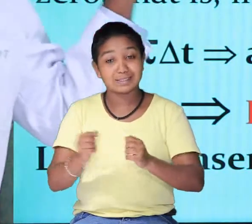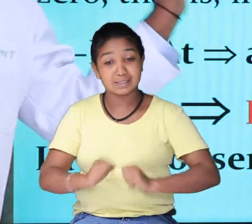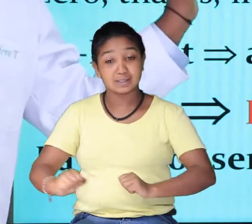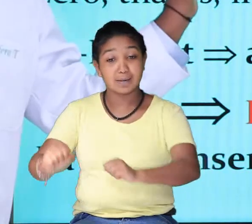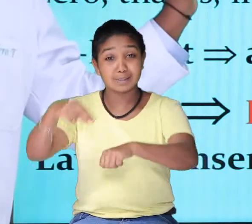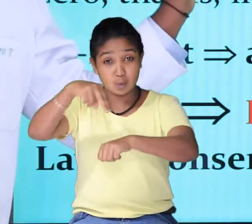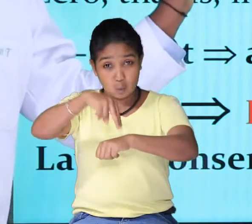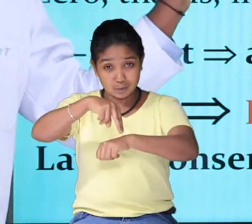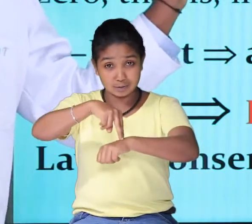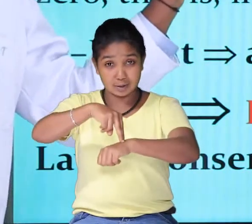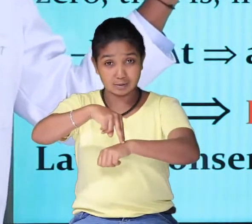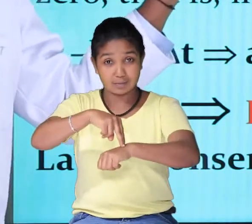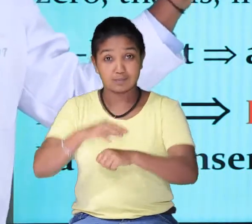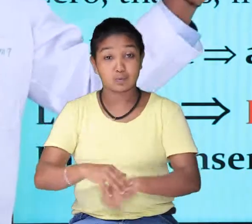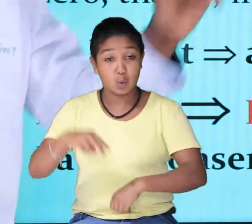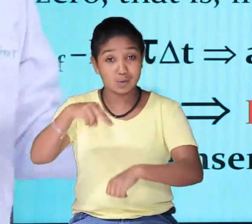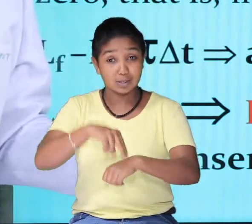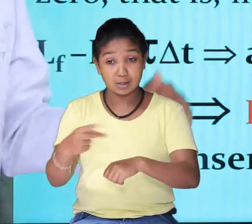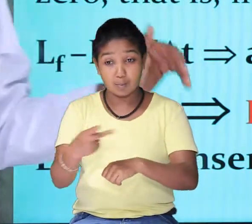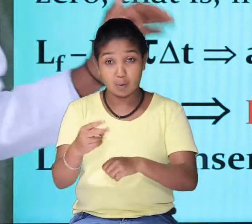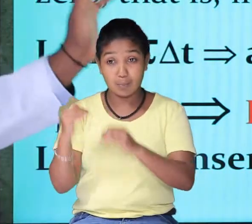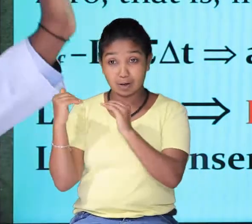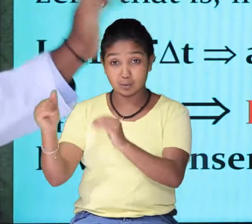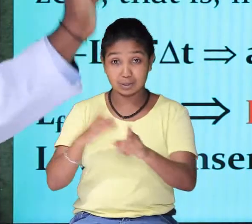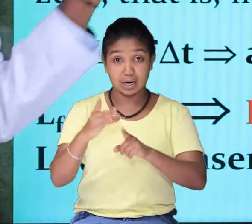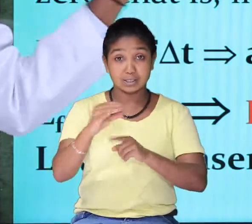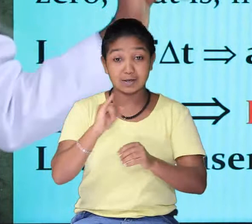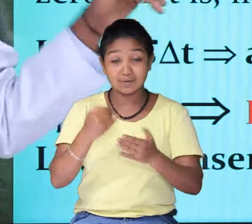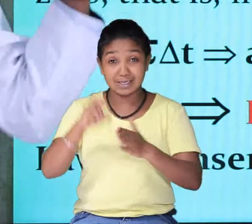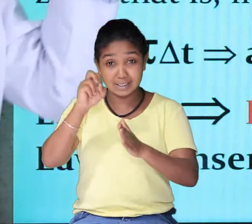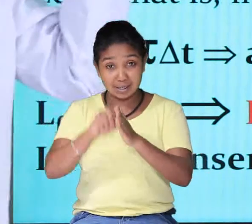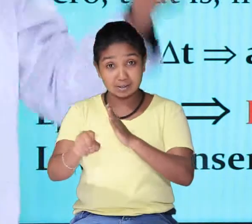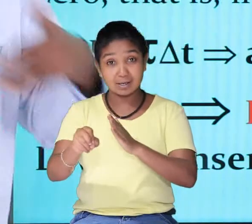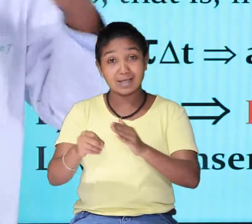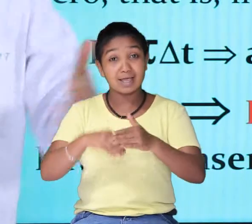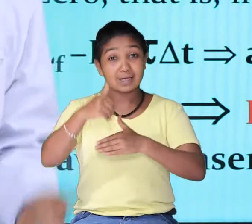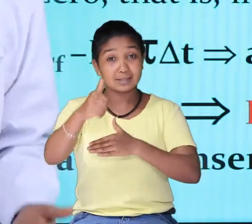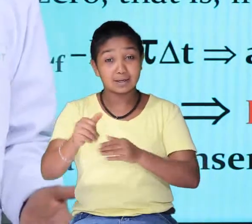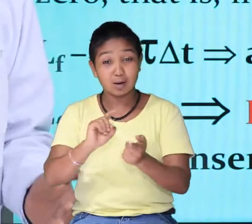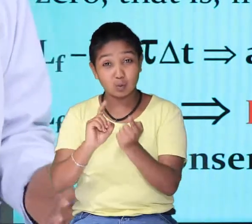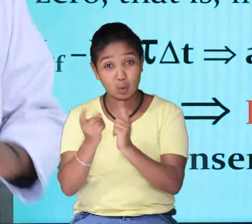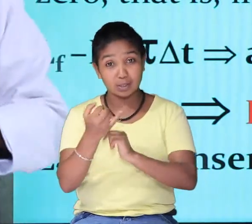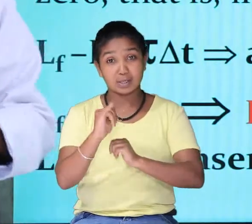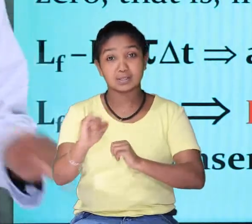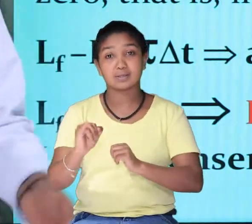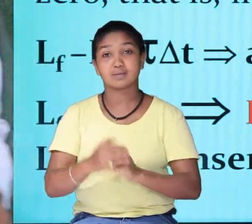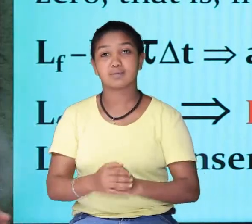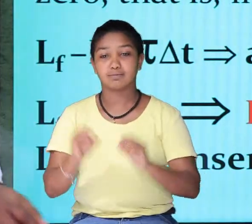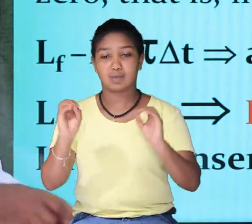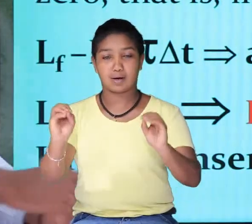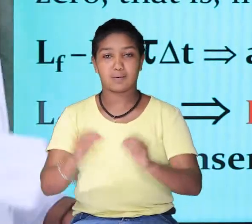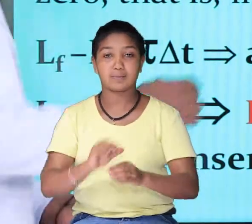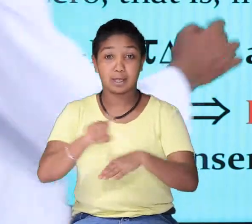is constant. Okay, constant both in magnitude and direction if the resultant external torque is what? Is